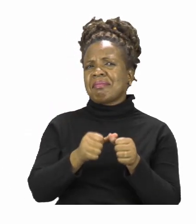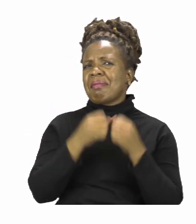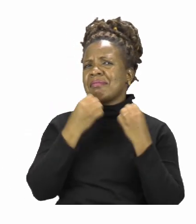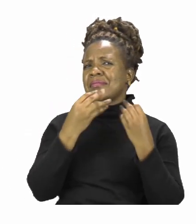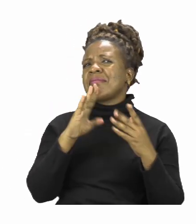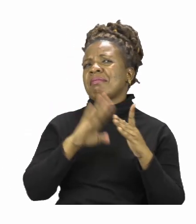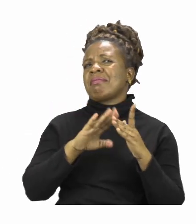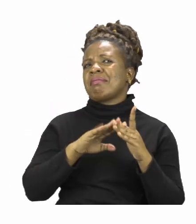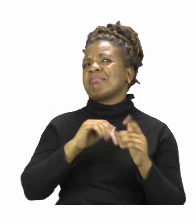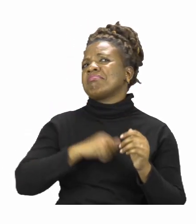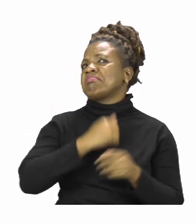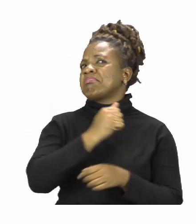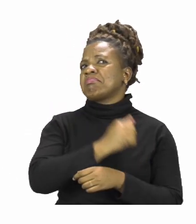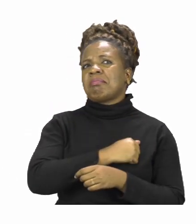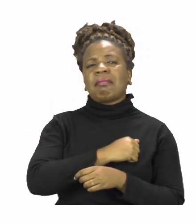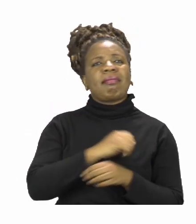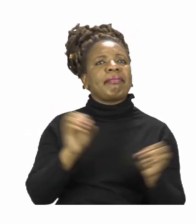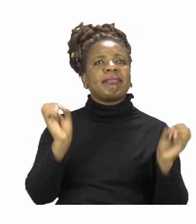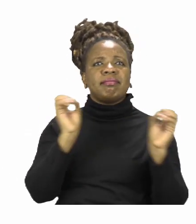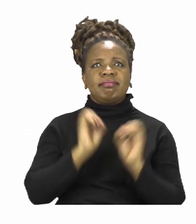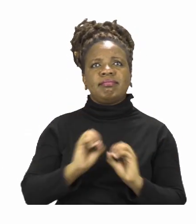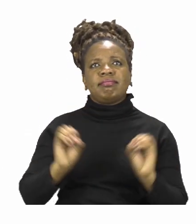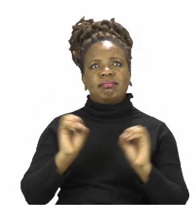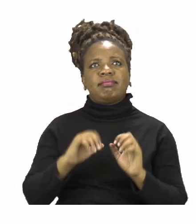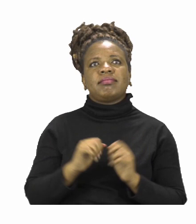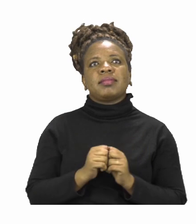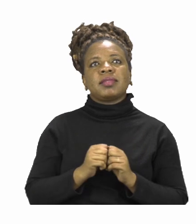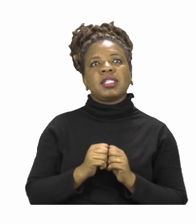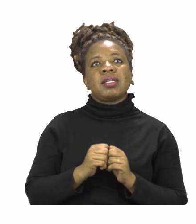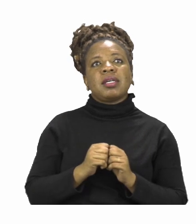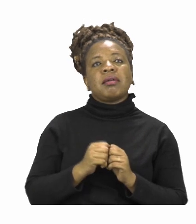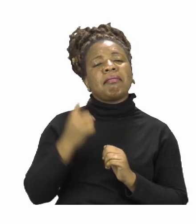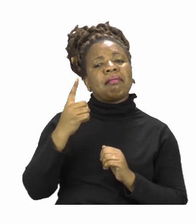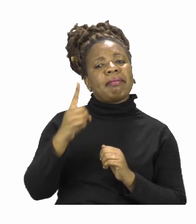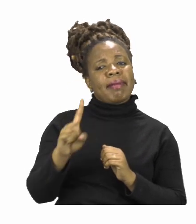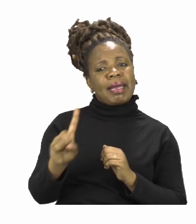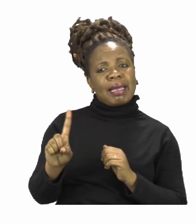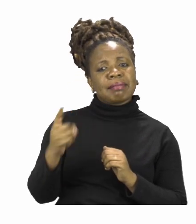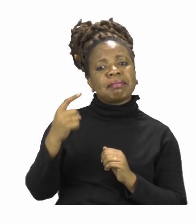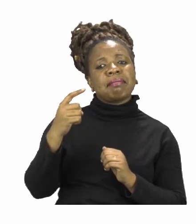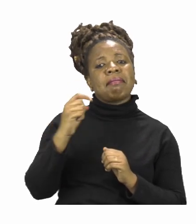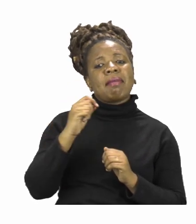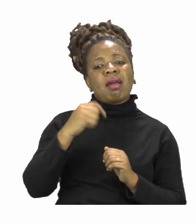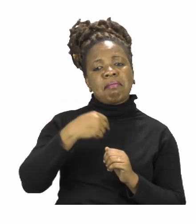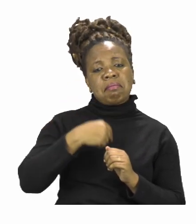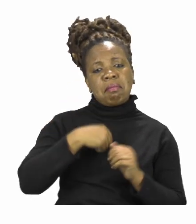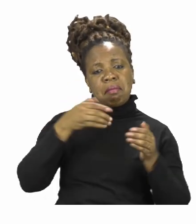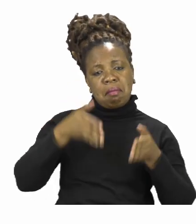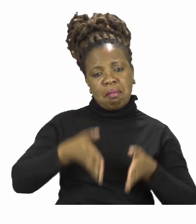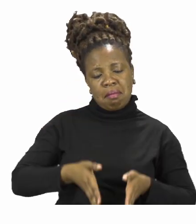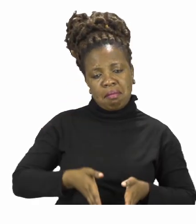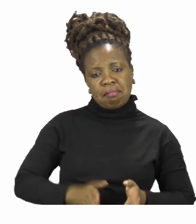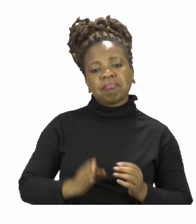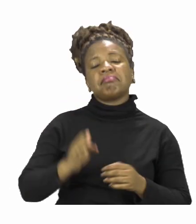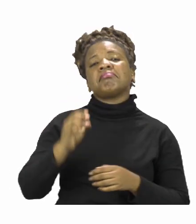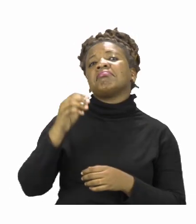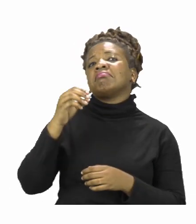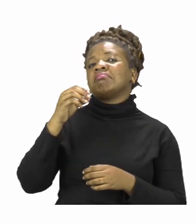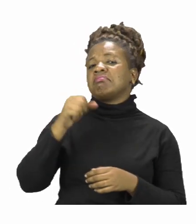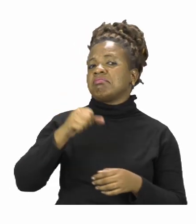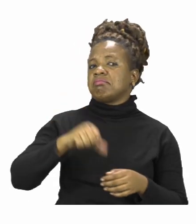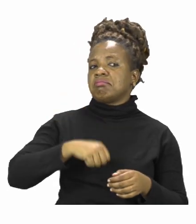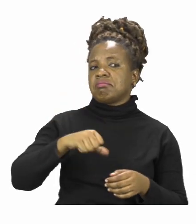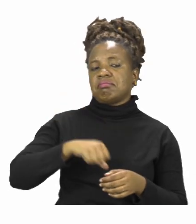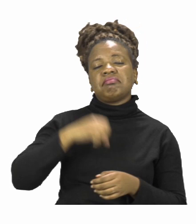thing is that I was born with the disease, which I got from my